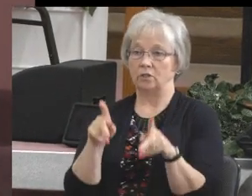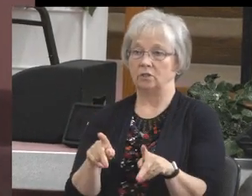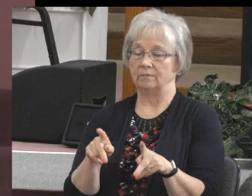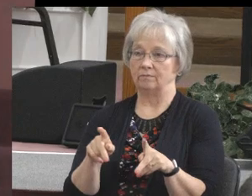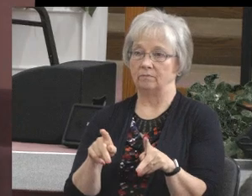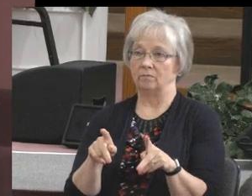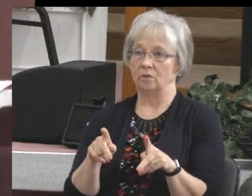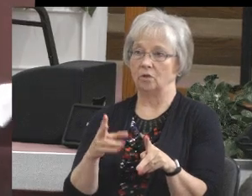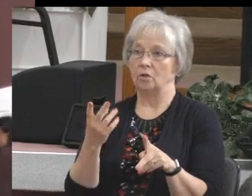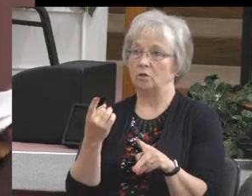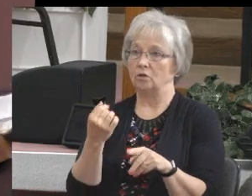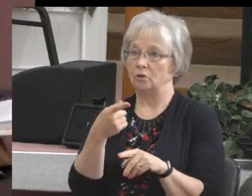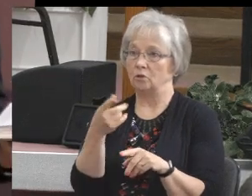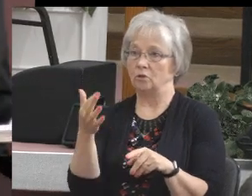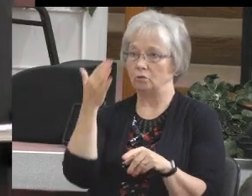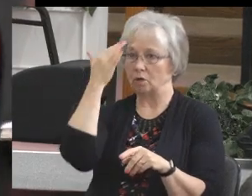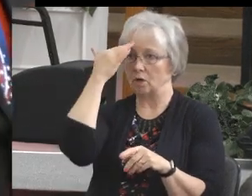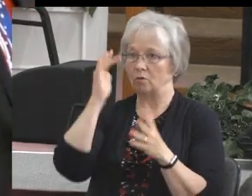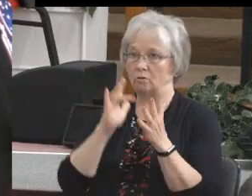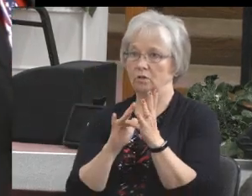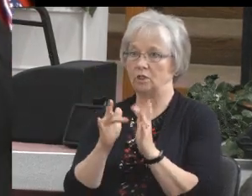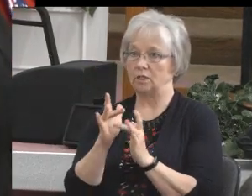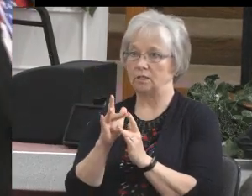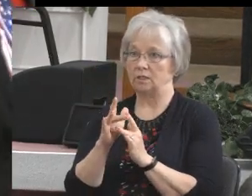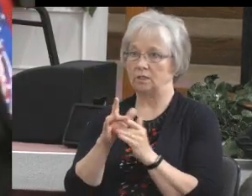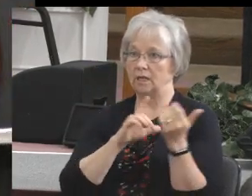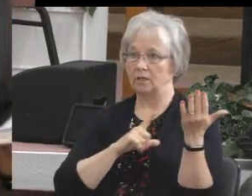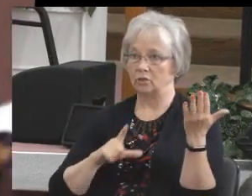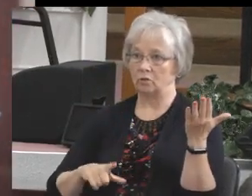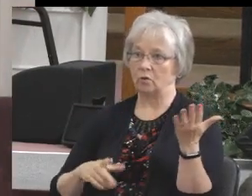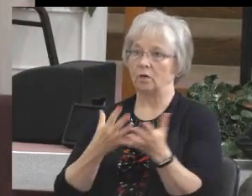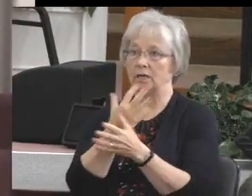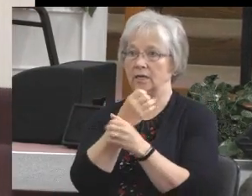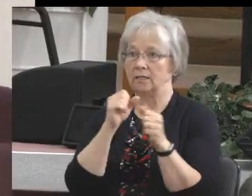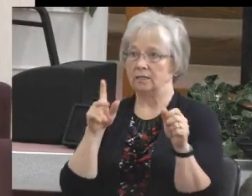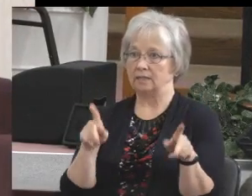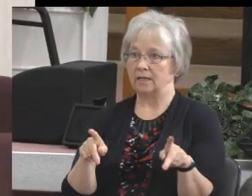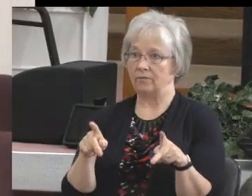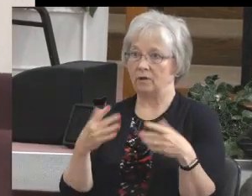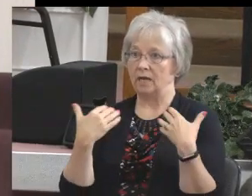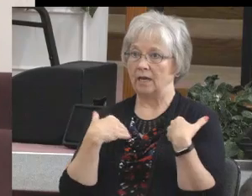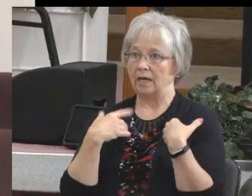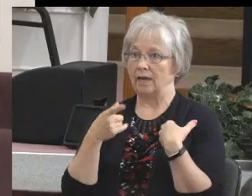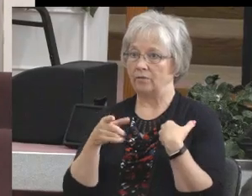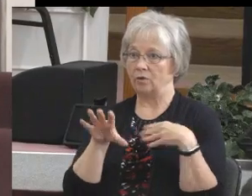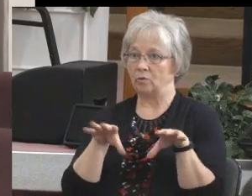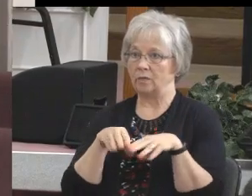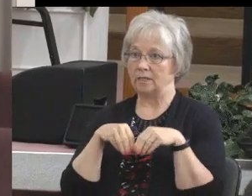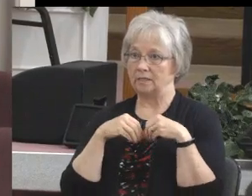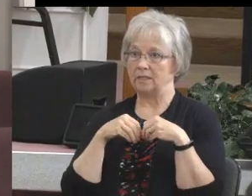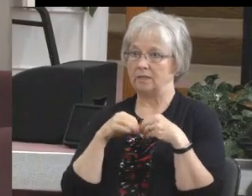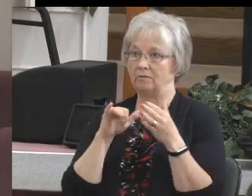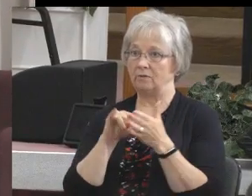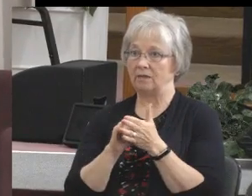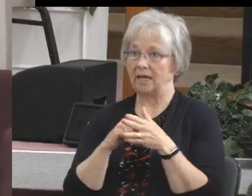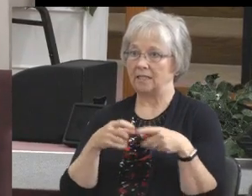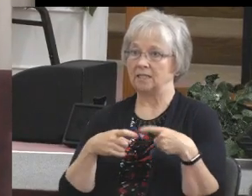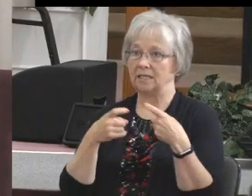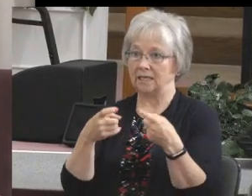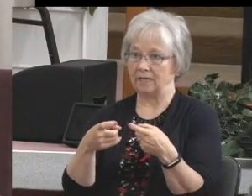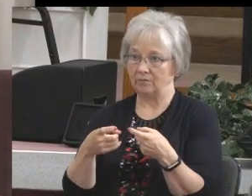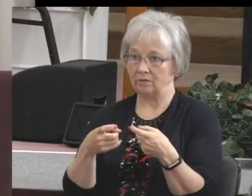Do you know Jesus Christ as your personal Lord and Savior? Have you received that gift that He gave? Do you own